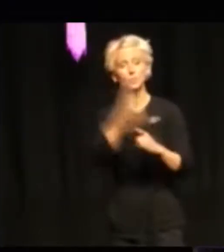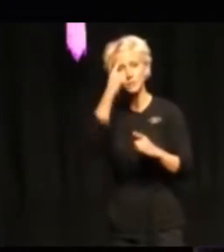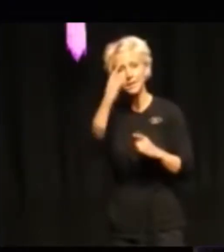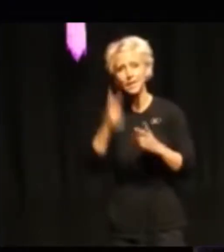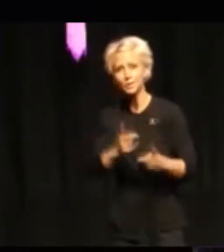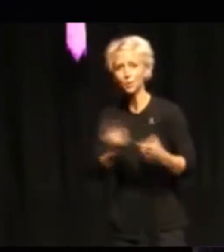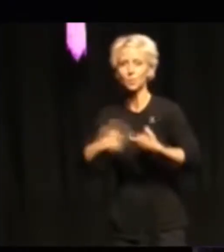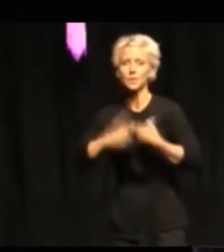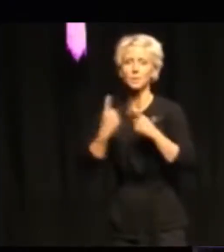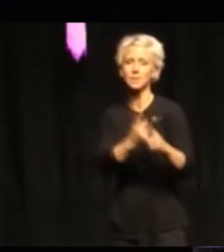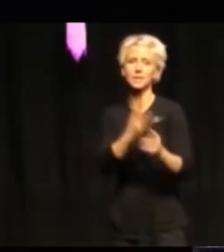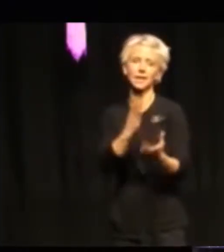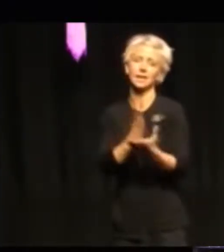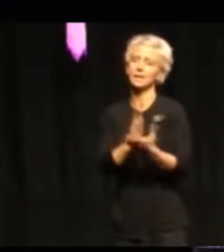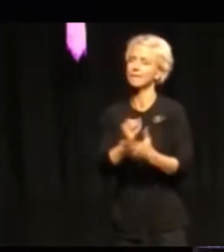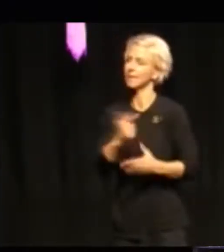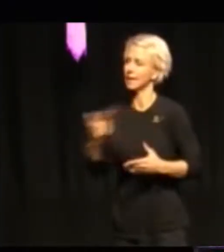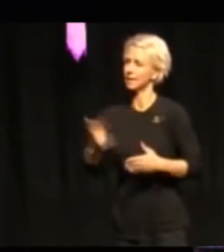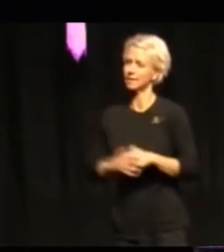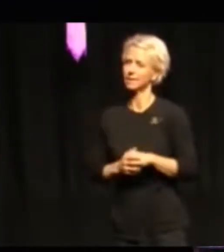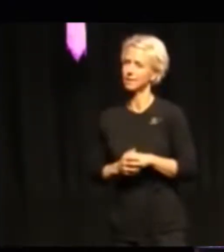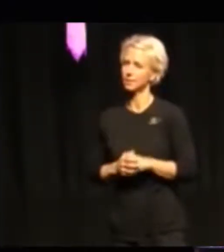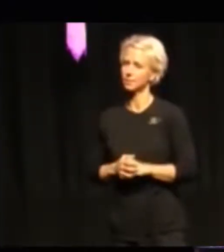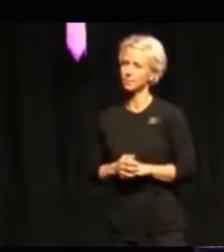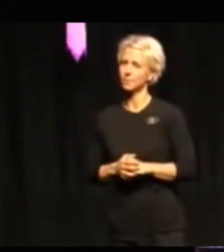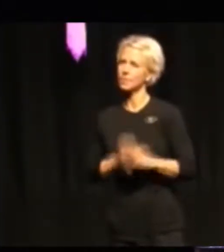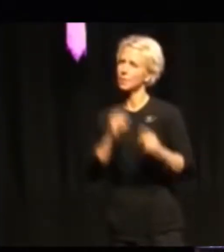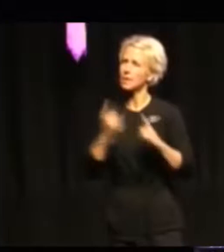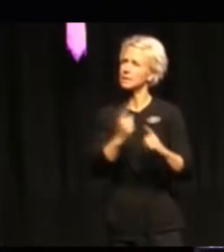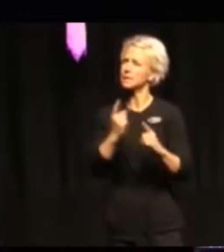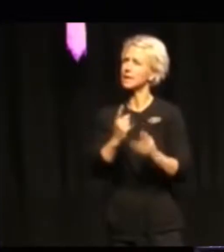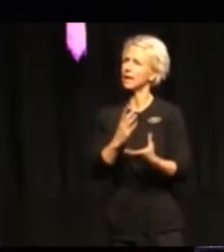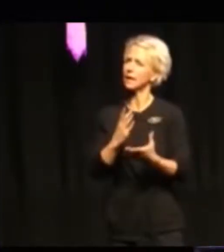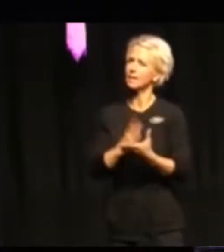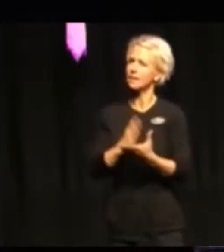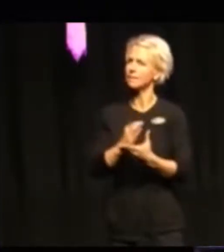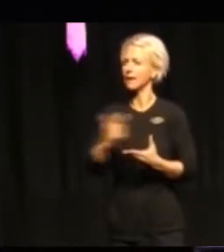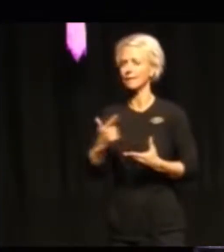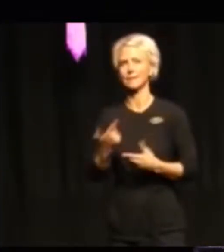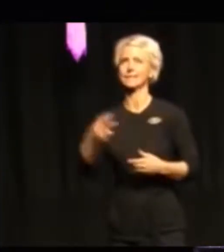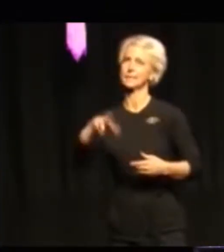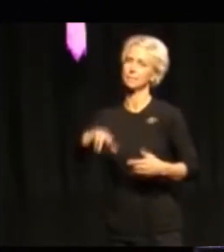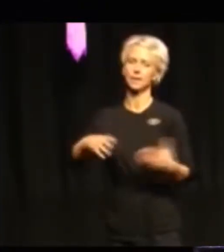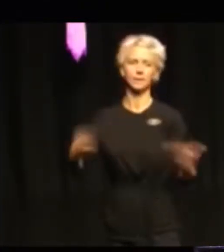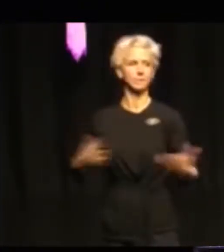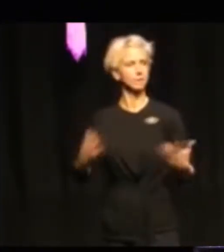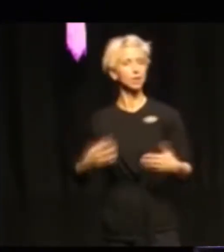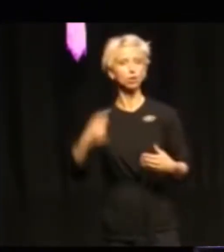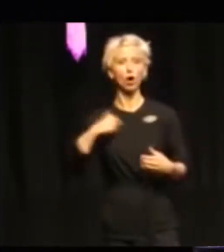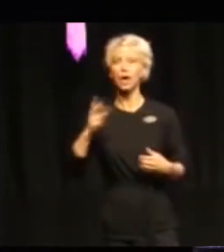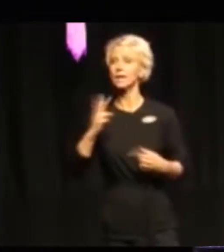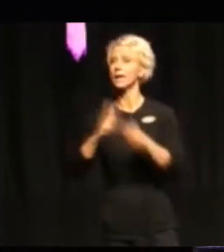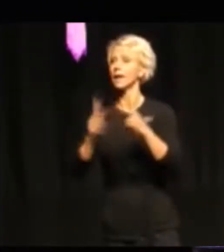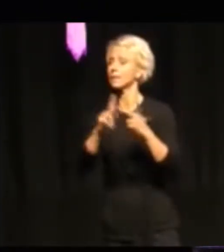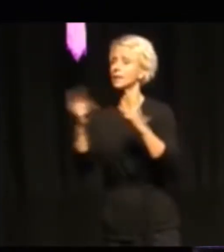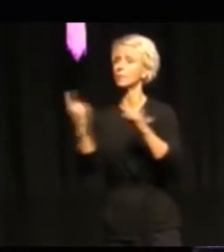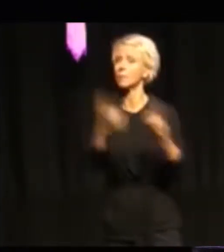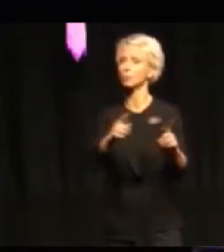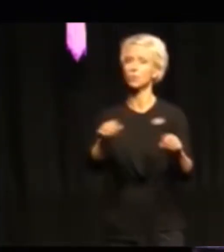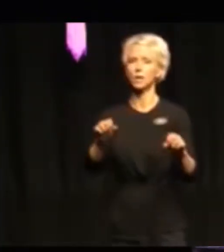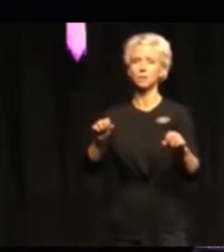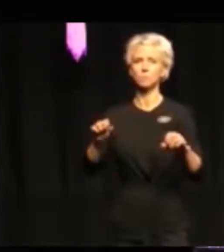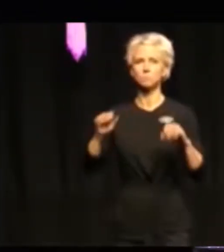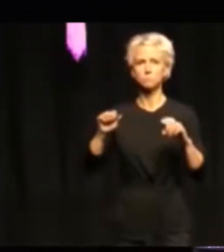that health is a human right, we think to ourselves, it's unacceptable that I or any other human being